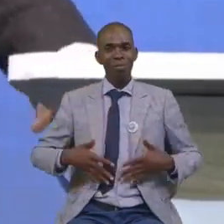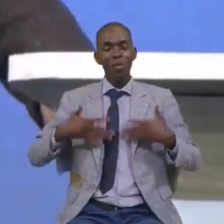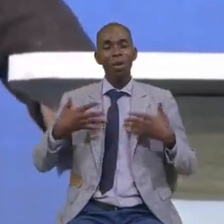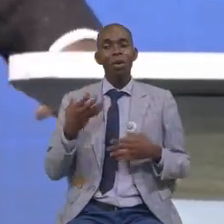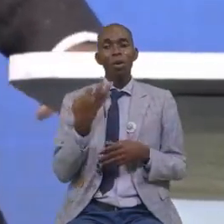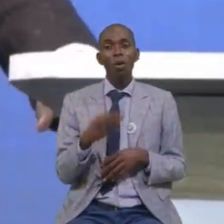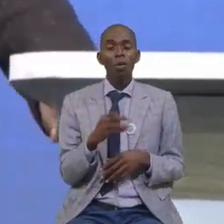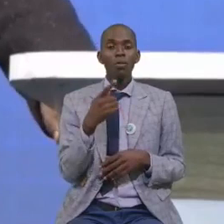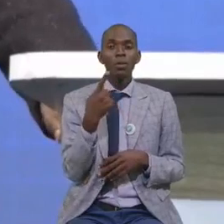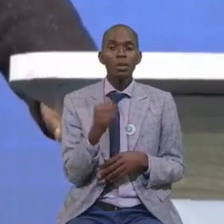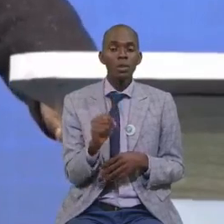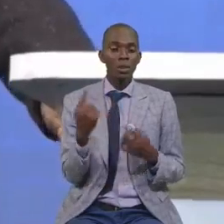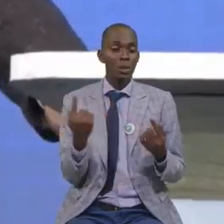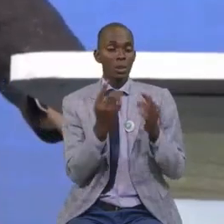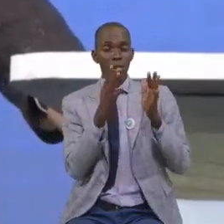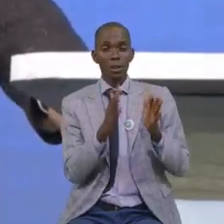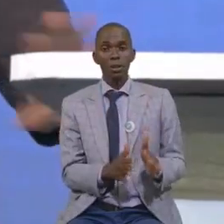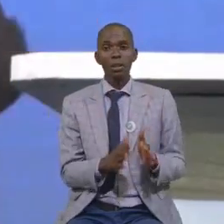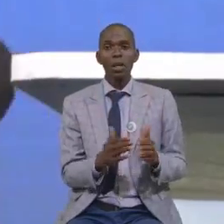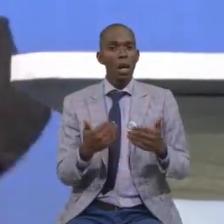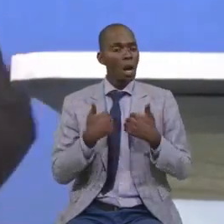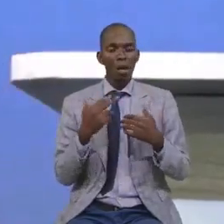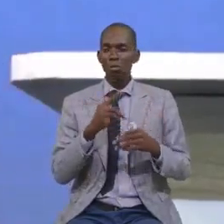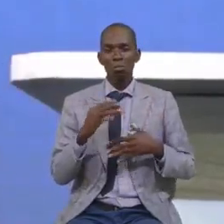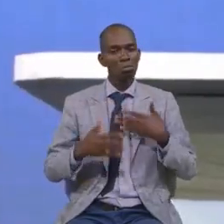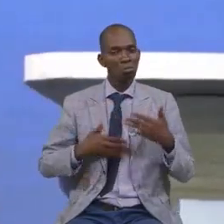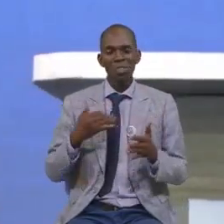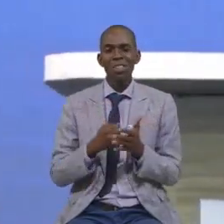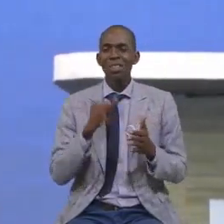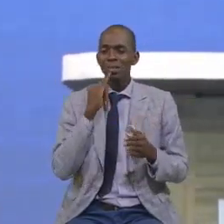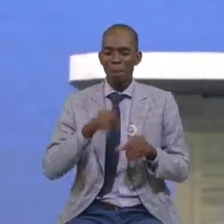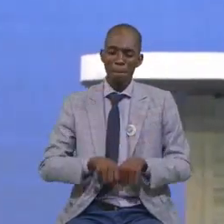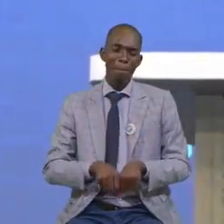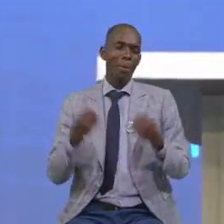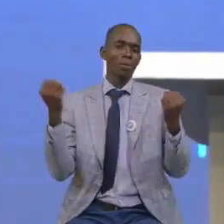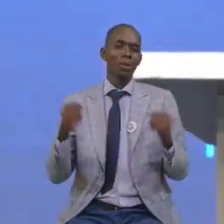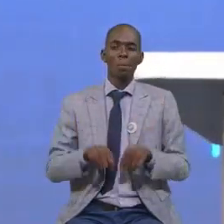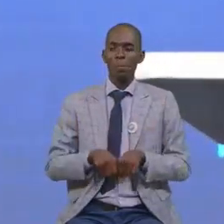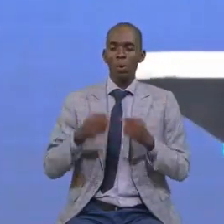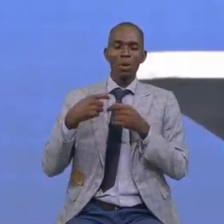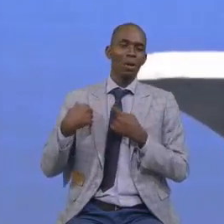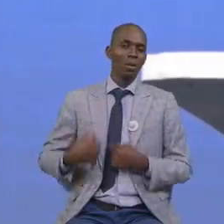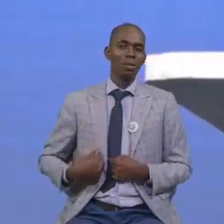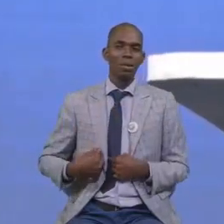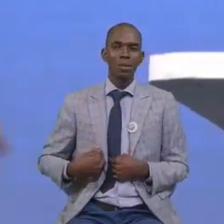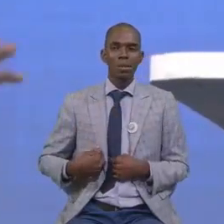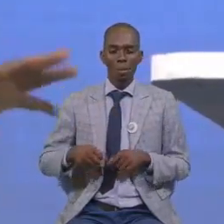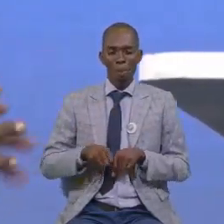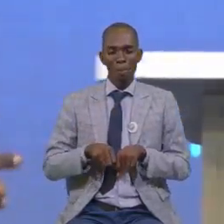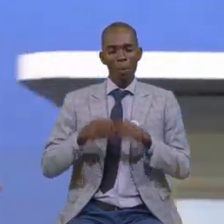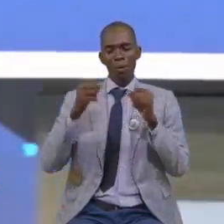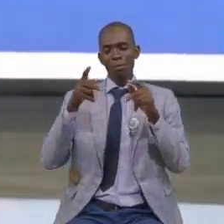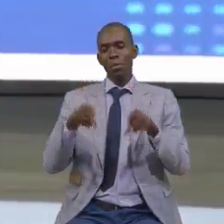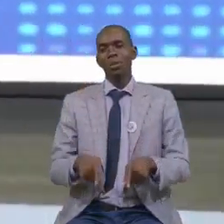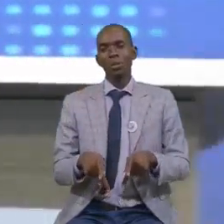the sinner has no joy. It's broken, broken heart, broken man,